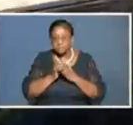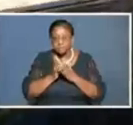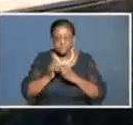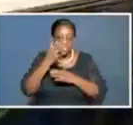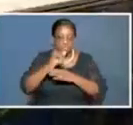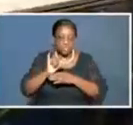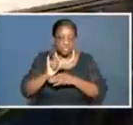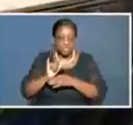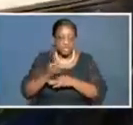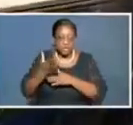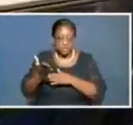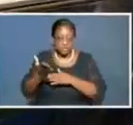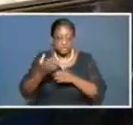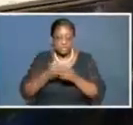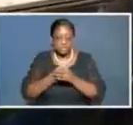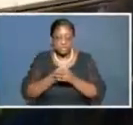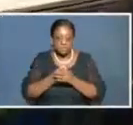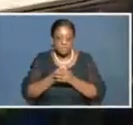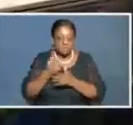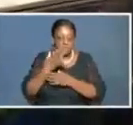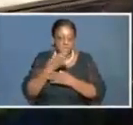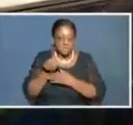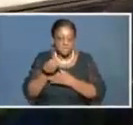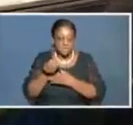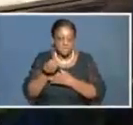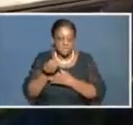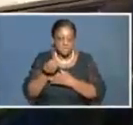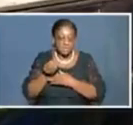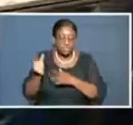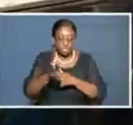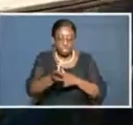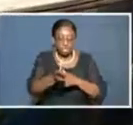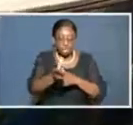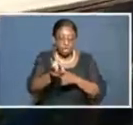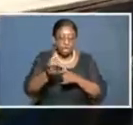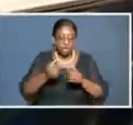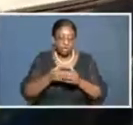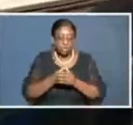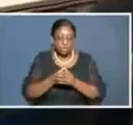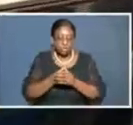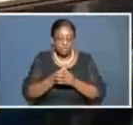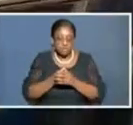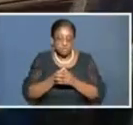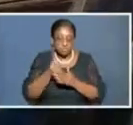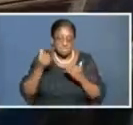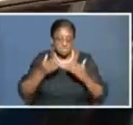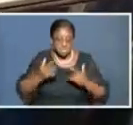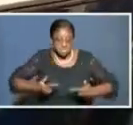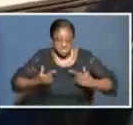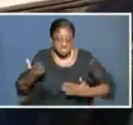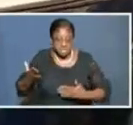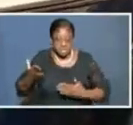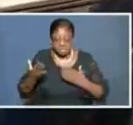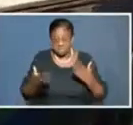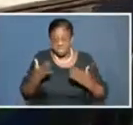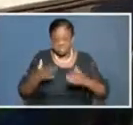research team down there to you know, track these sharks and see if, you know, is there a time of year that maybe